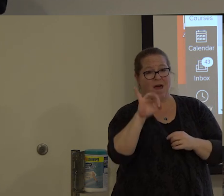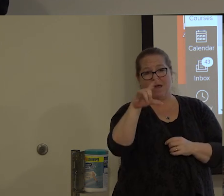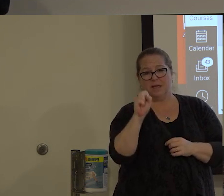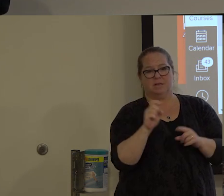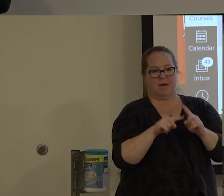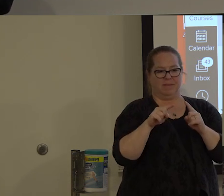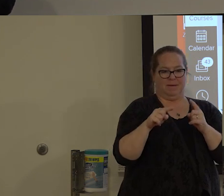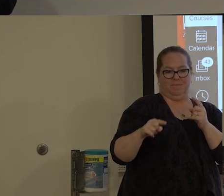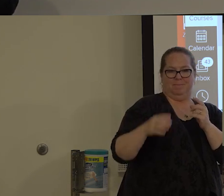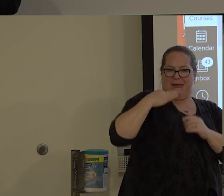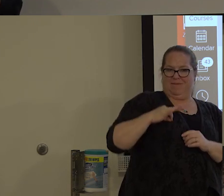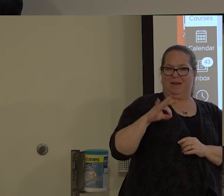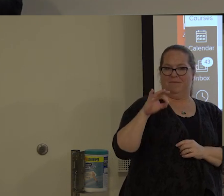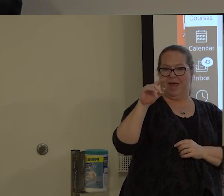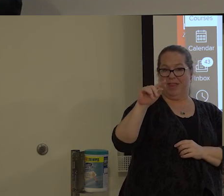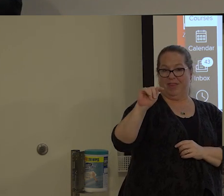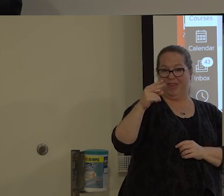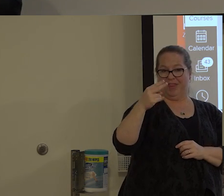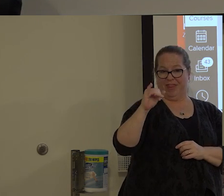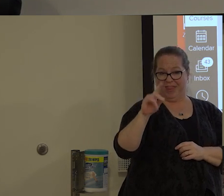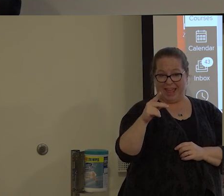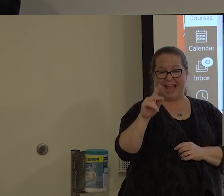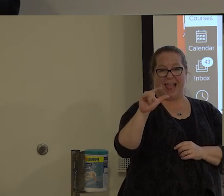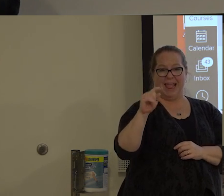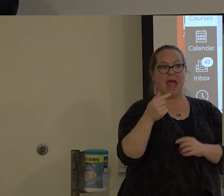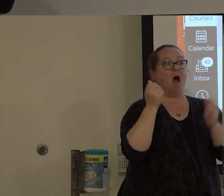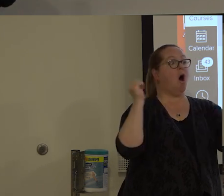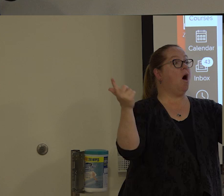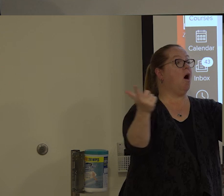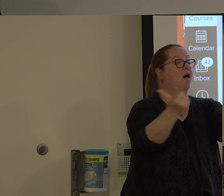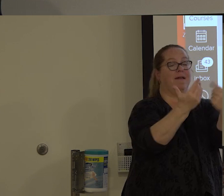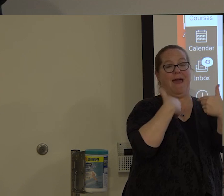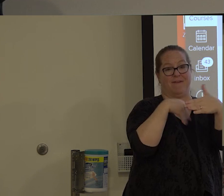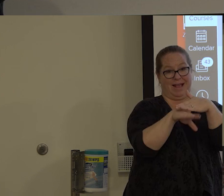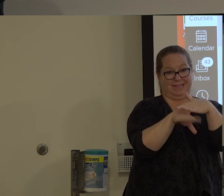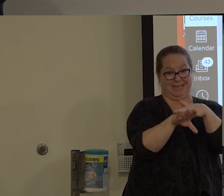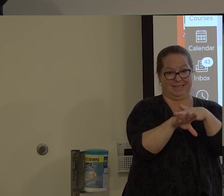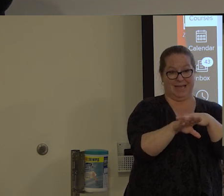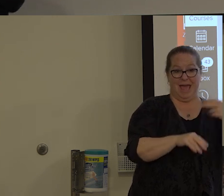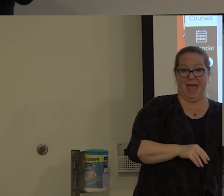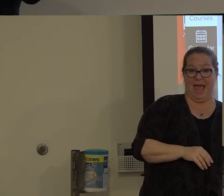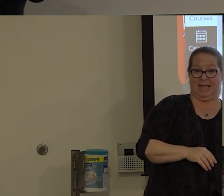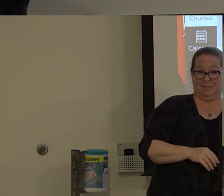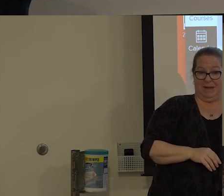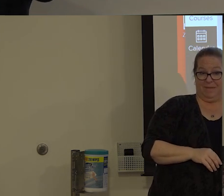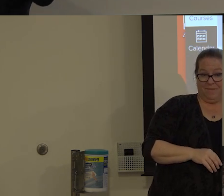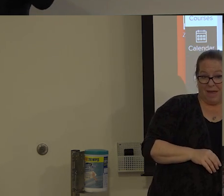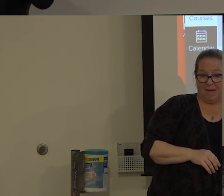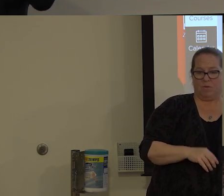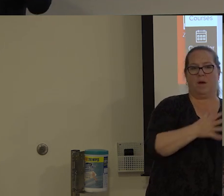benefit of this ThingLink content is that everyone has access to it. So H5P, only our office has the ability to create content in